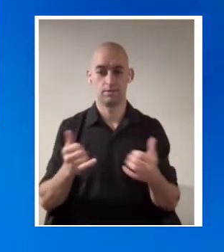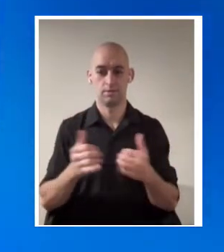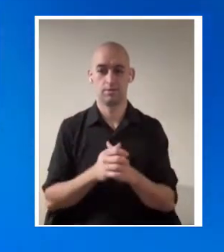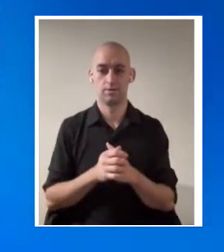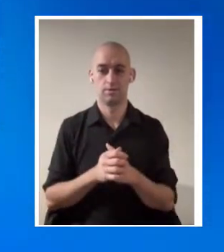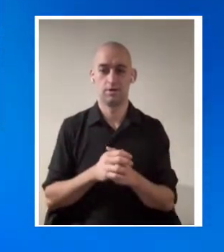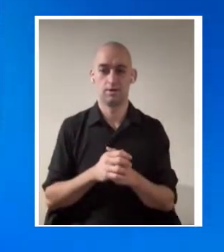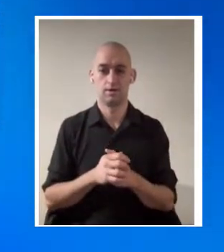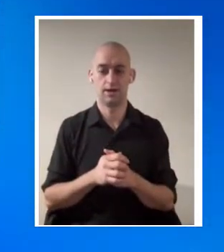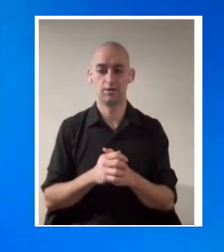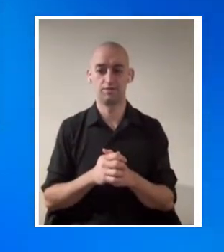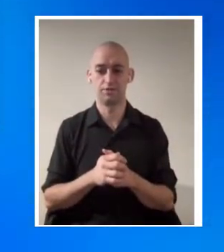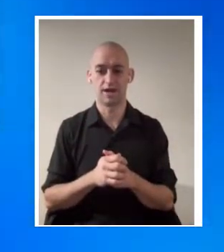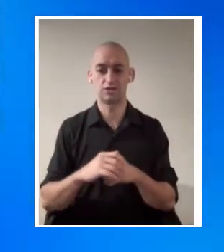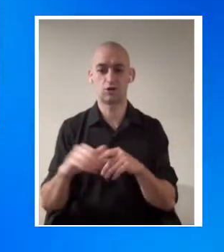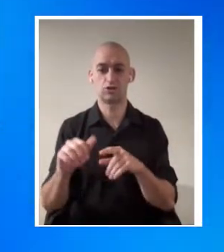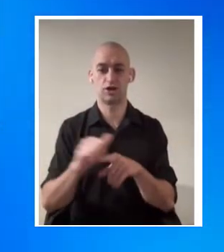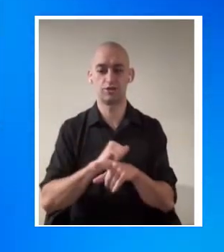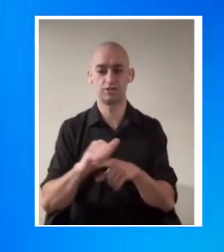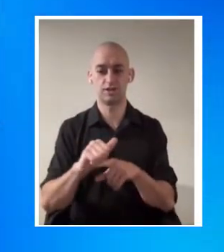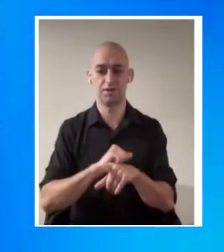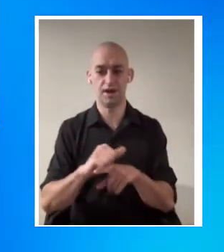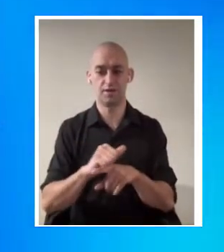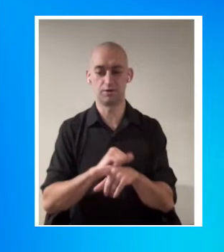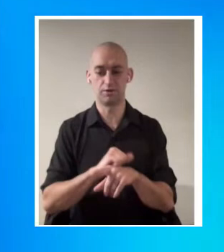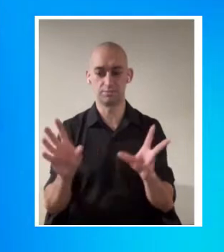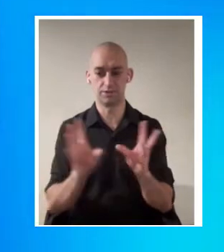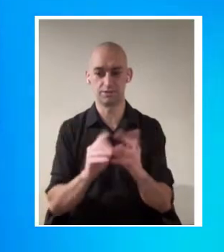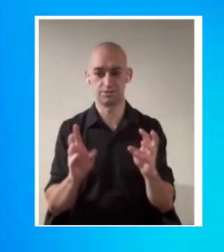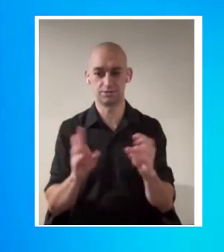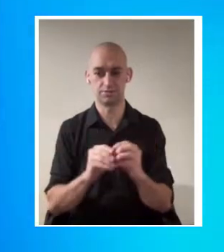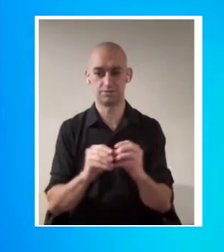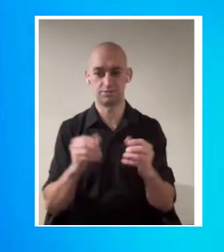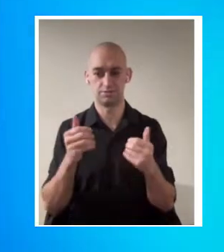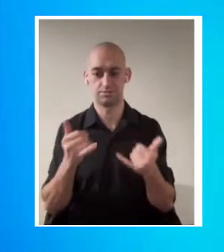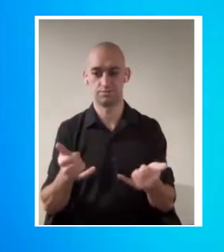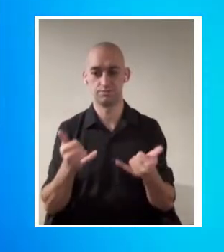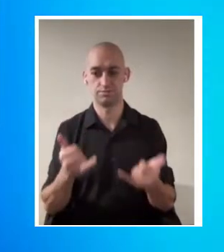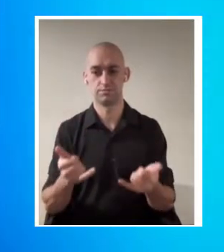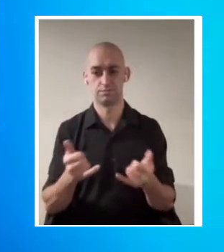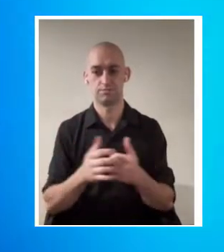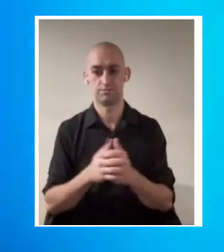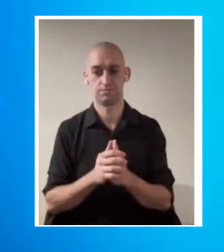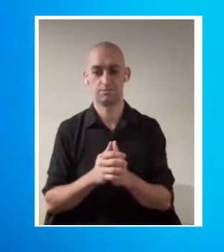Diane, do you want to have your camera on so you can practice getting you on camera? Sure.